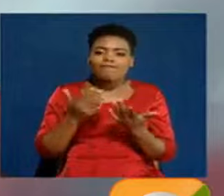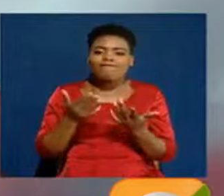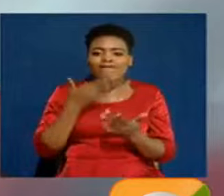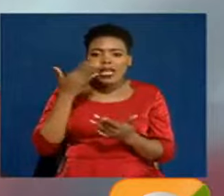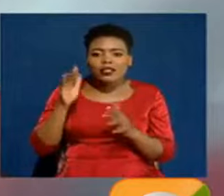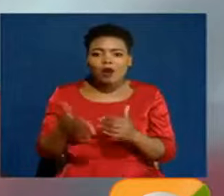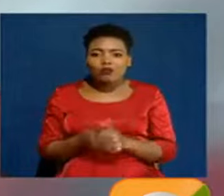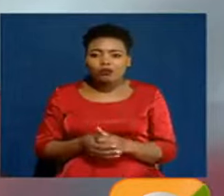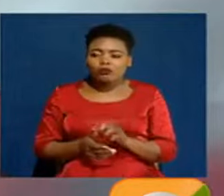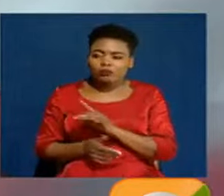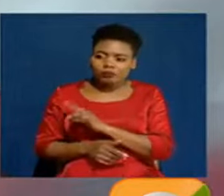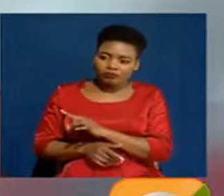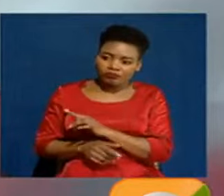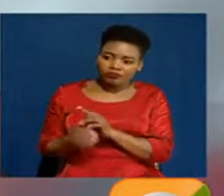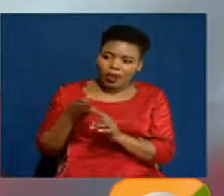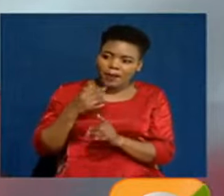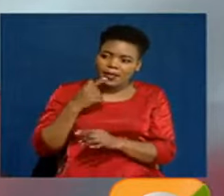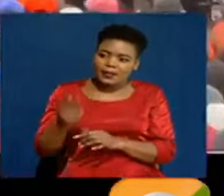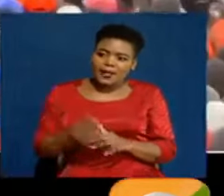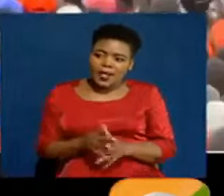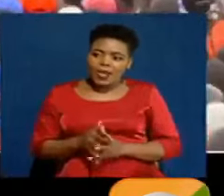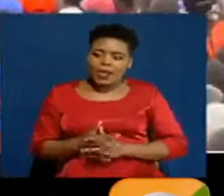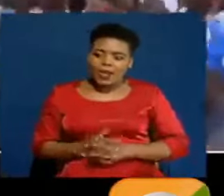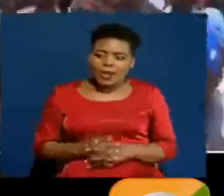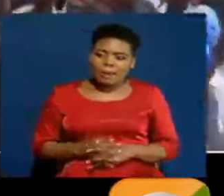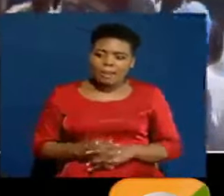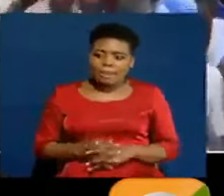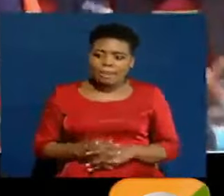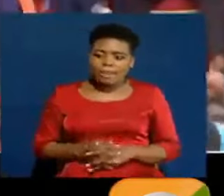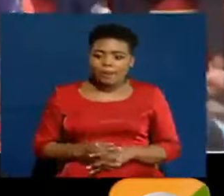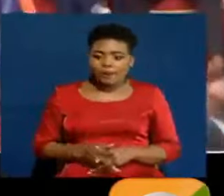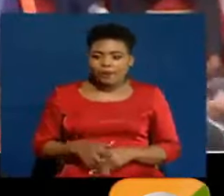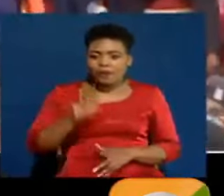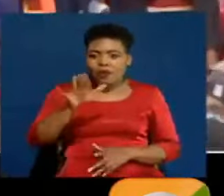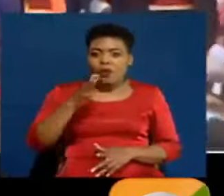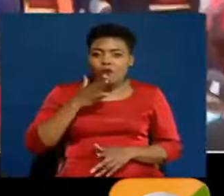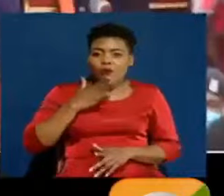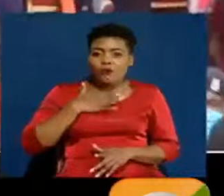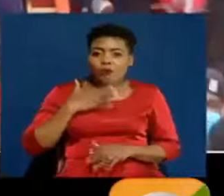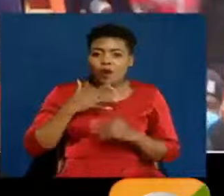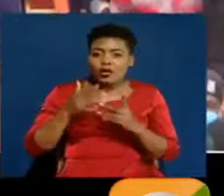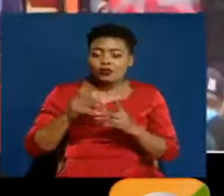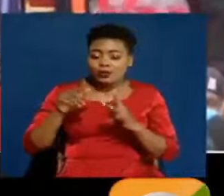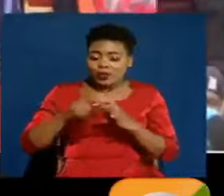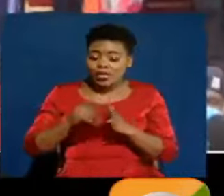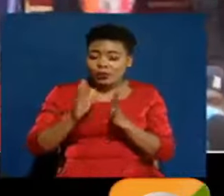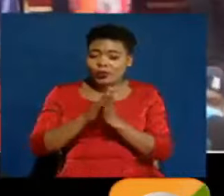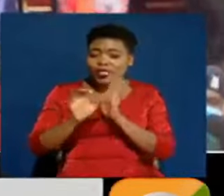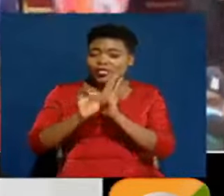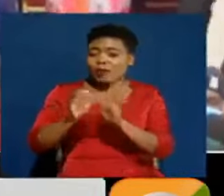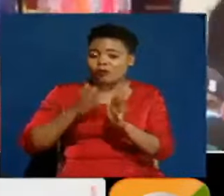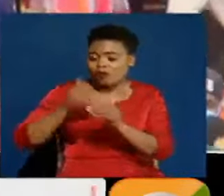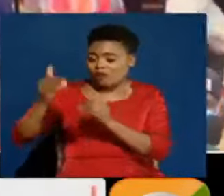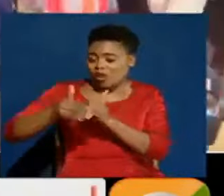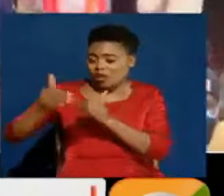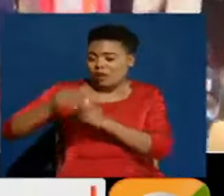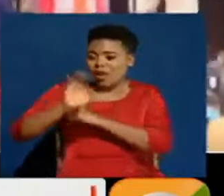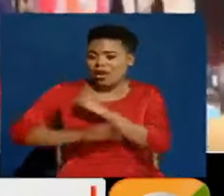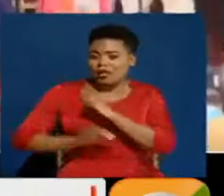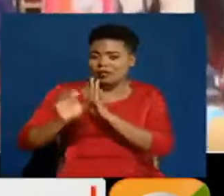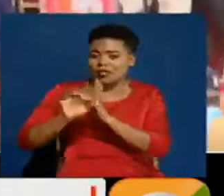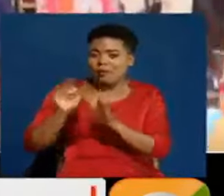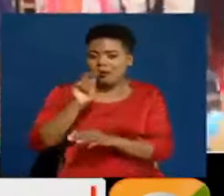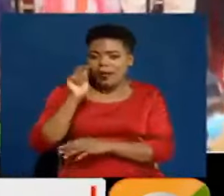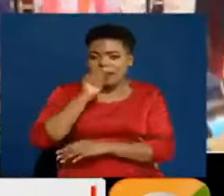And even you don't have to go all the way to the UK. Look at down Tanzania, down south Tanzania, you'll see that the Chadema and